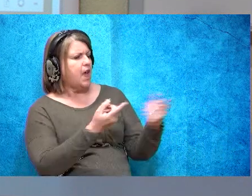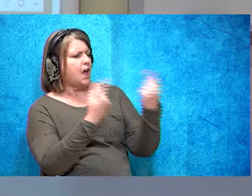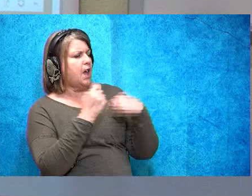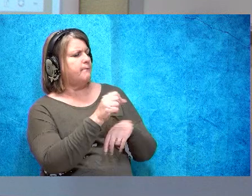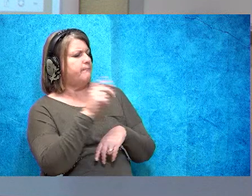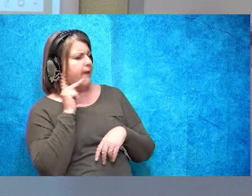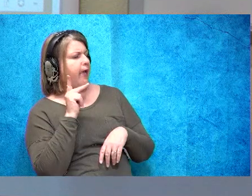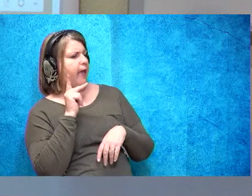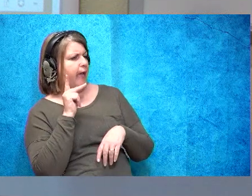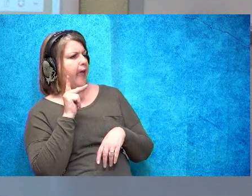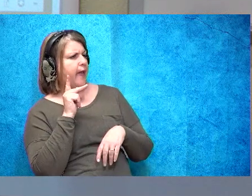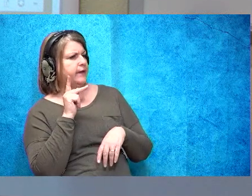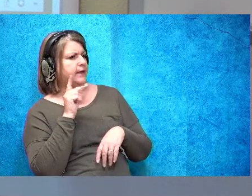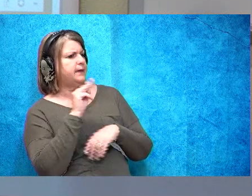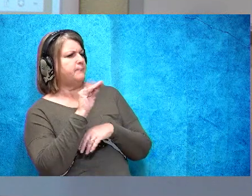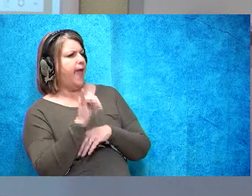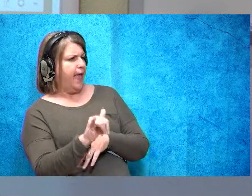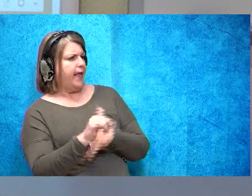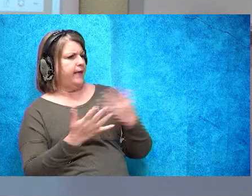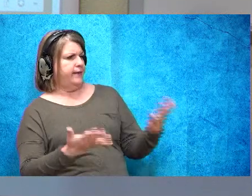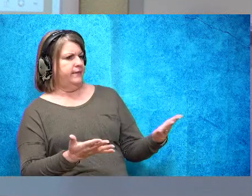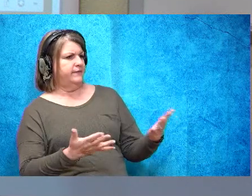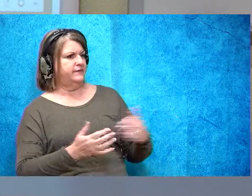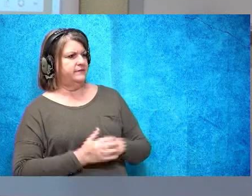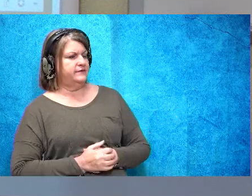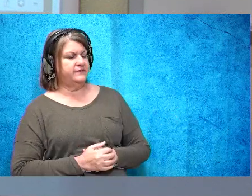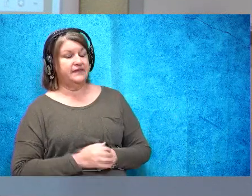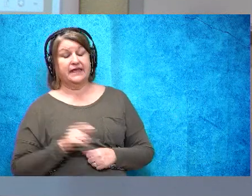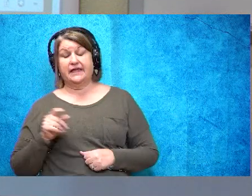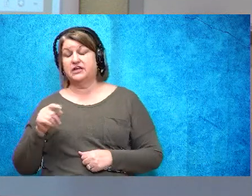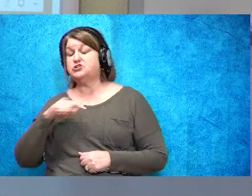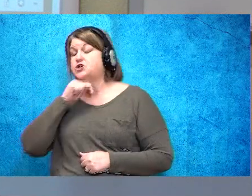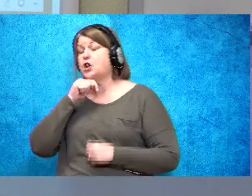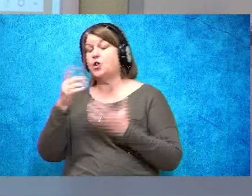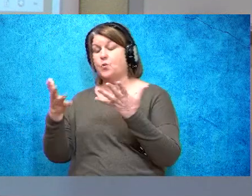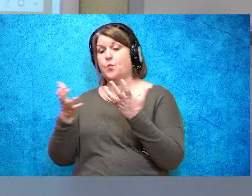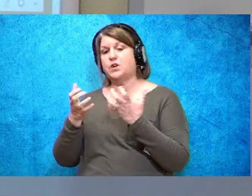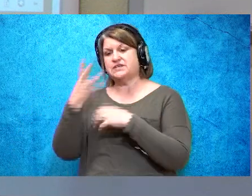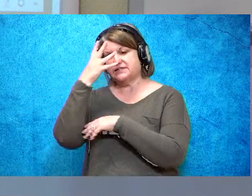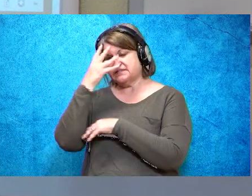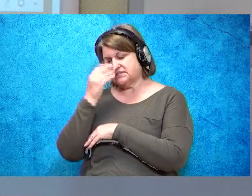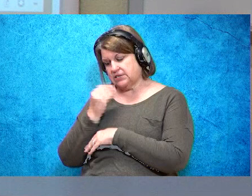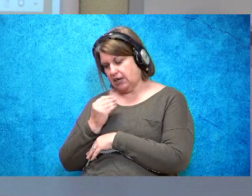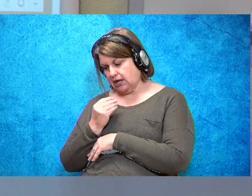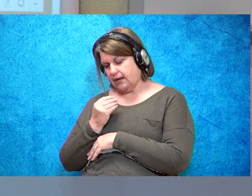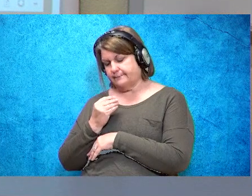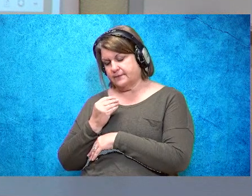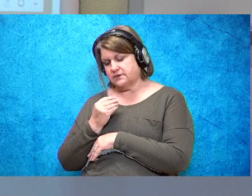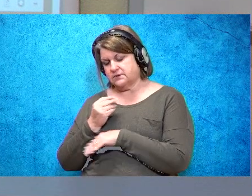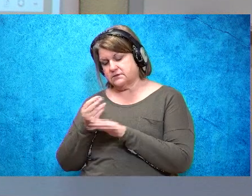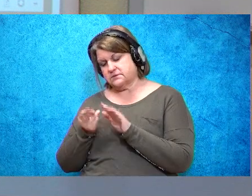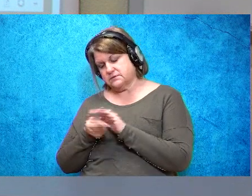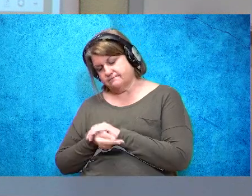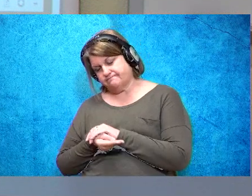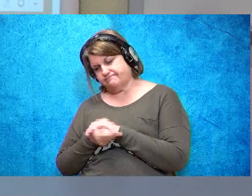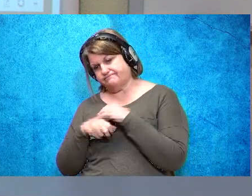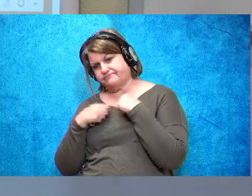me, May. So he wanted to sleep. So Toad wanted to